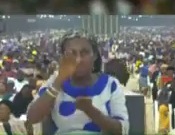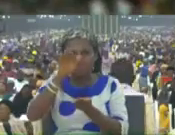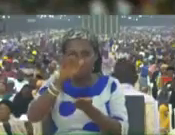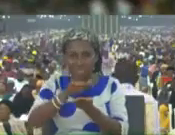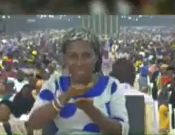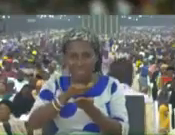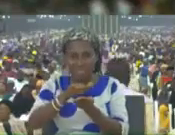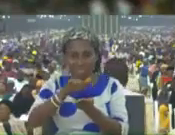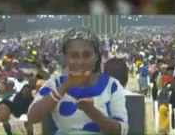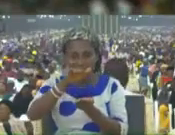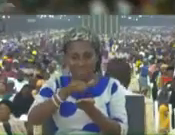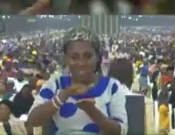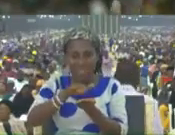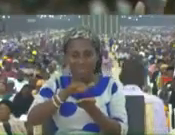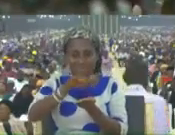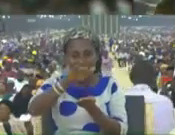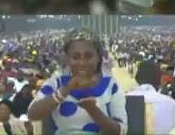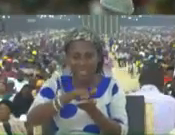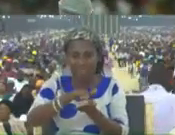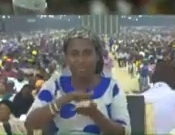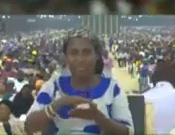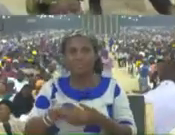and smaller.